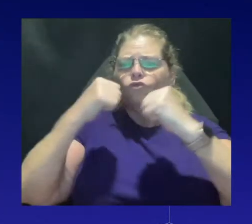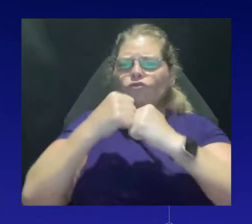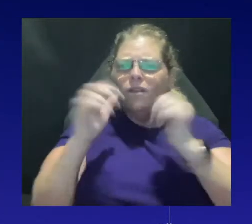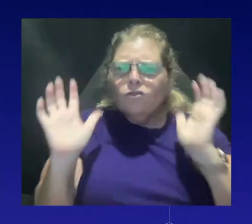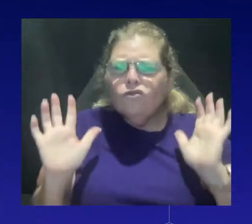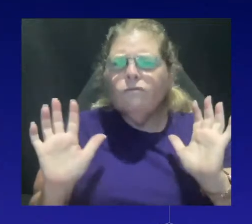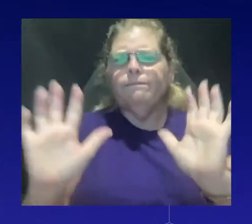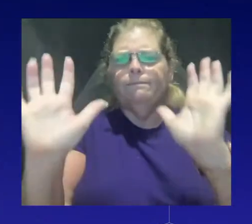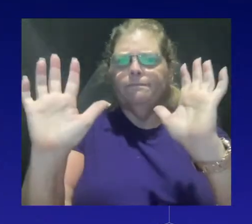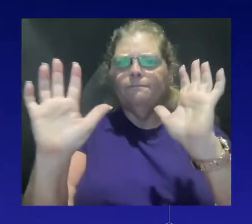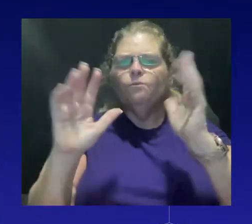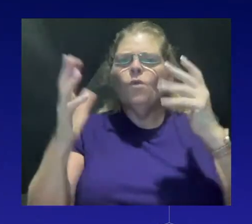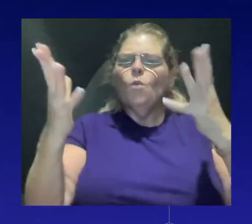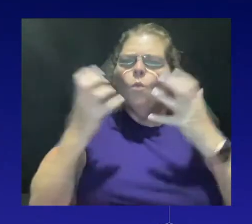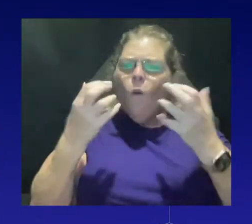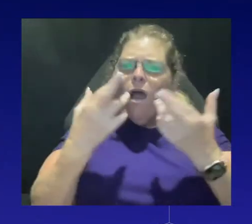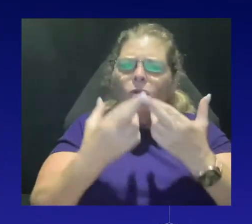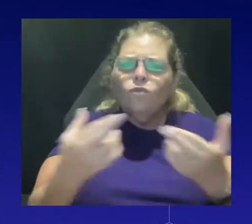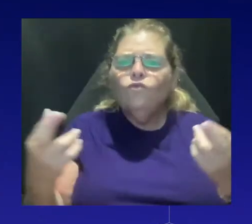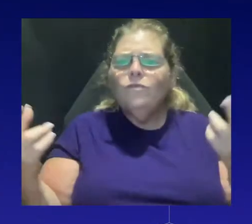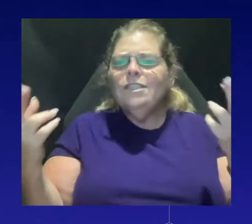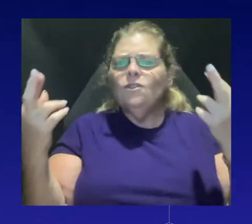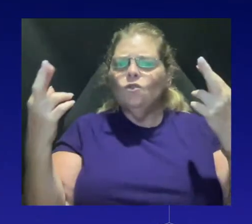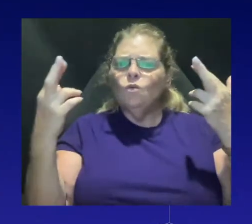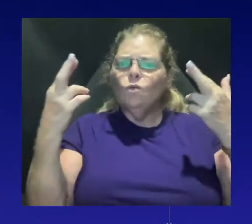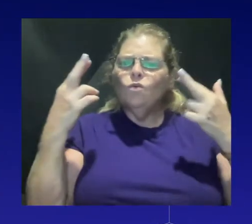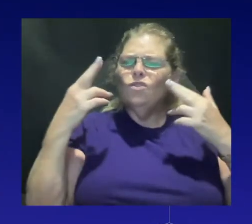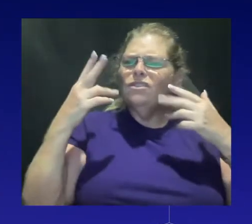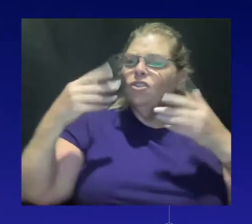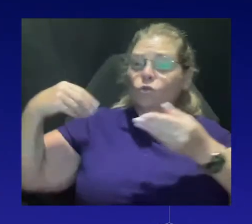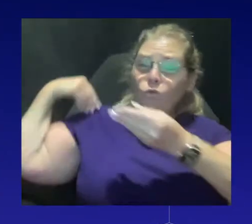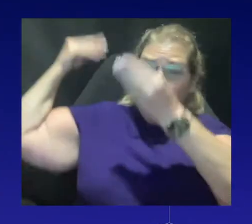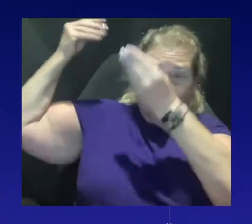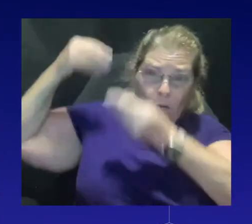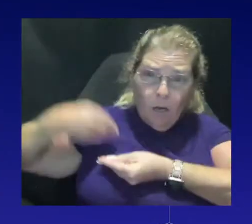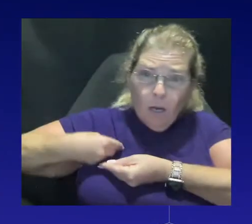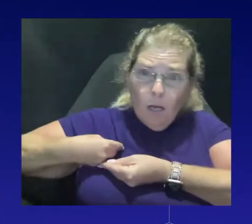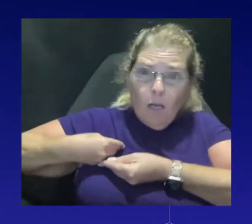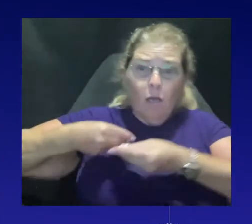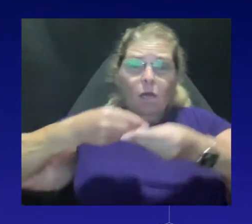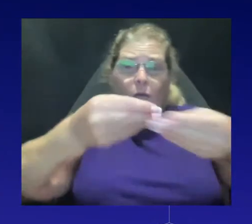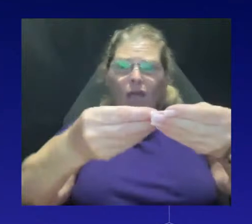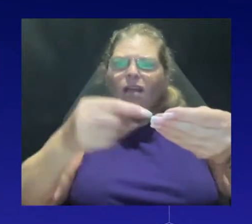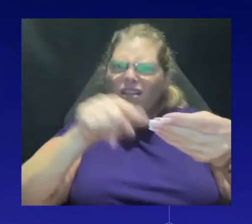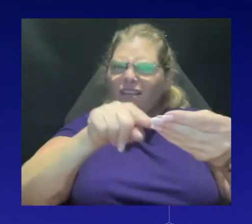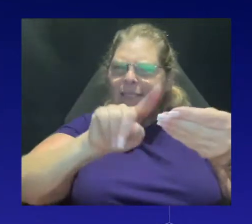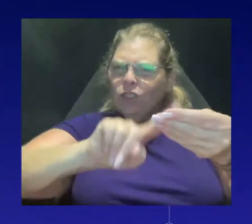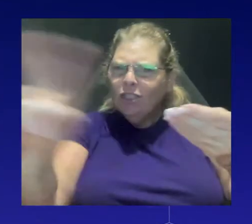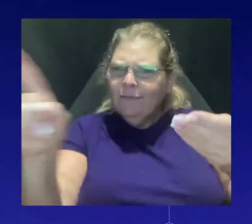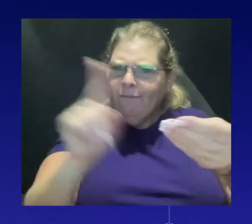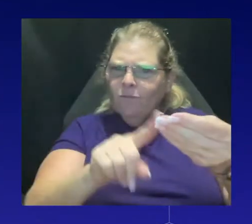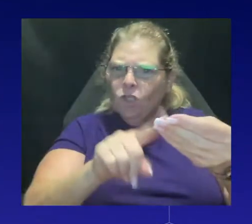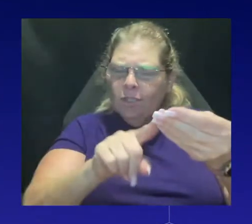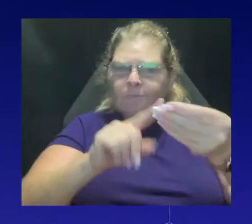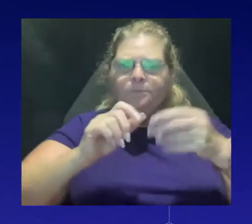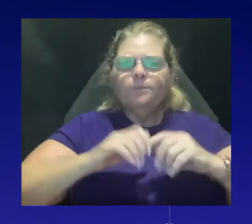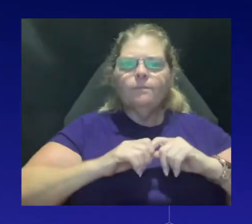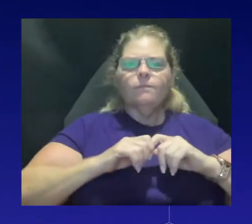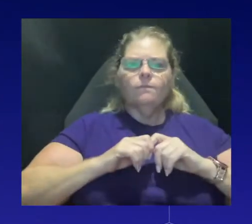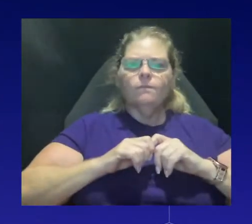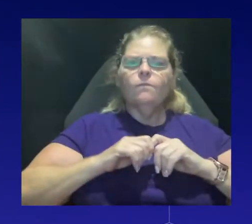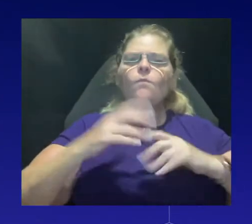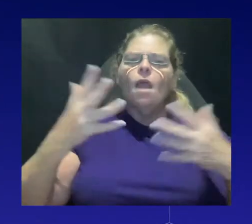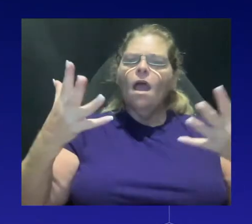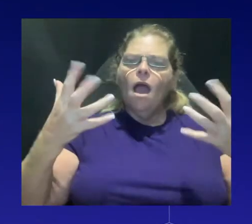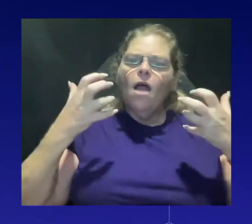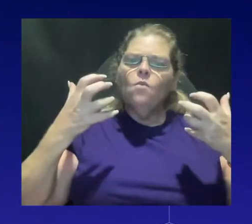putting the resources to help reverse those legacies, to come up with those solutions together. I just want to,